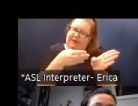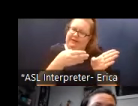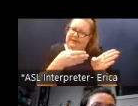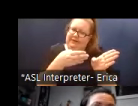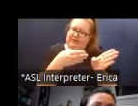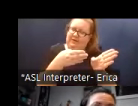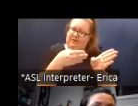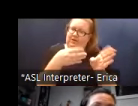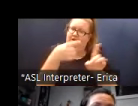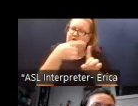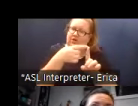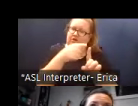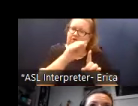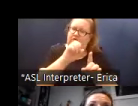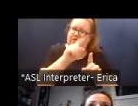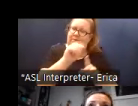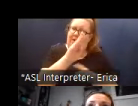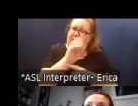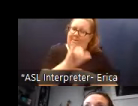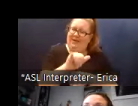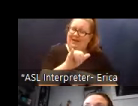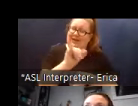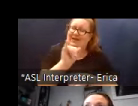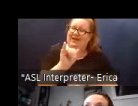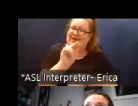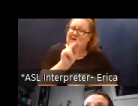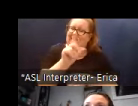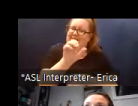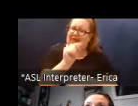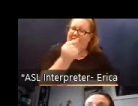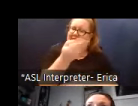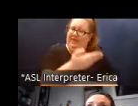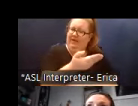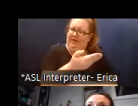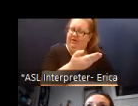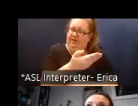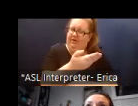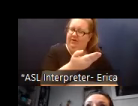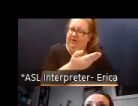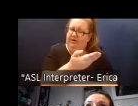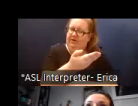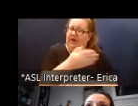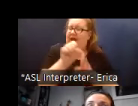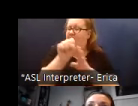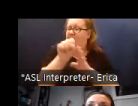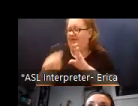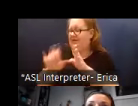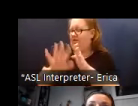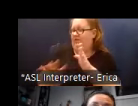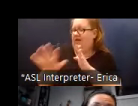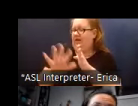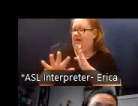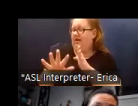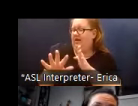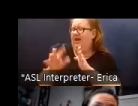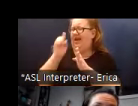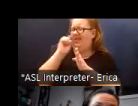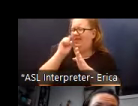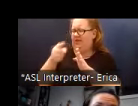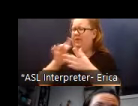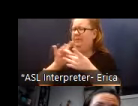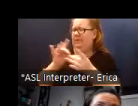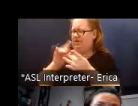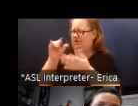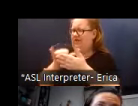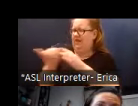the MOTBY inlet there. And on the south side, I think you mentioned that as well, is